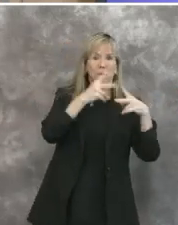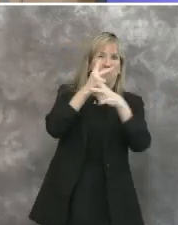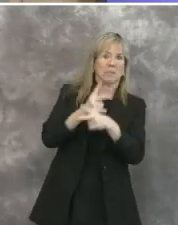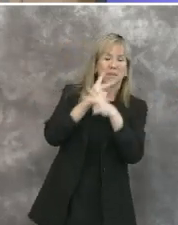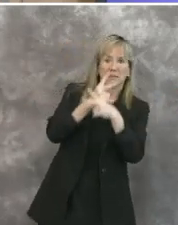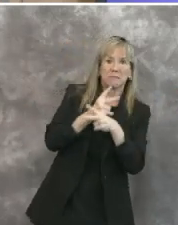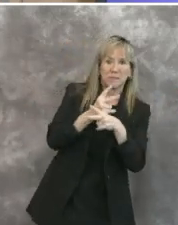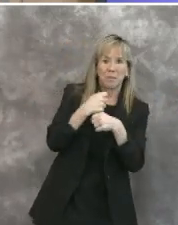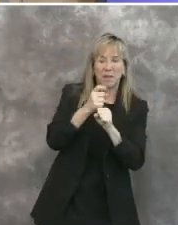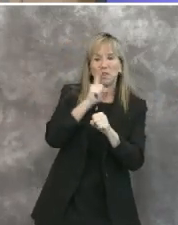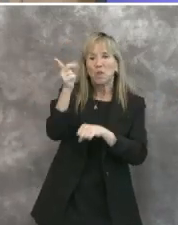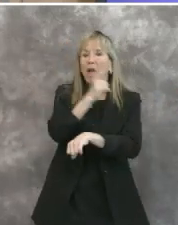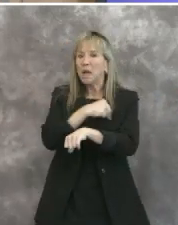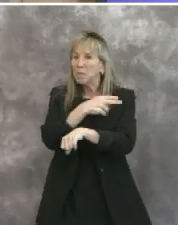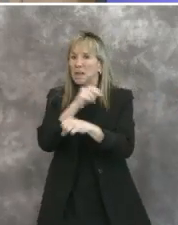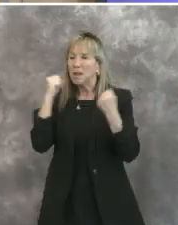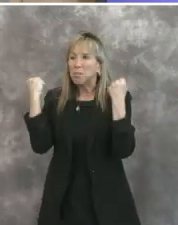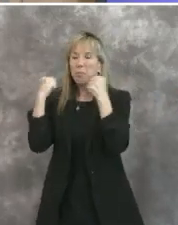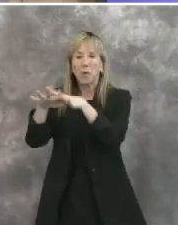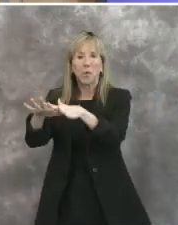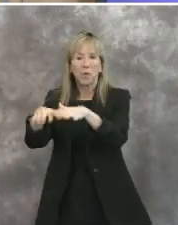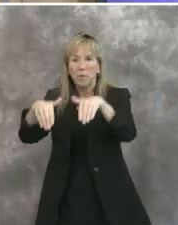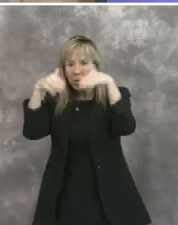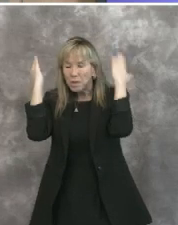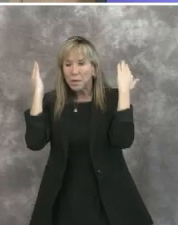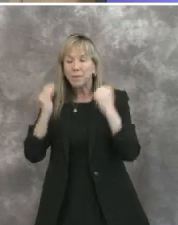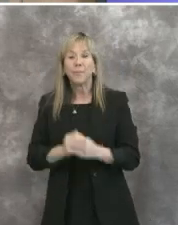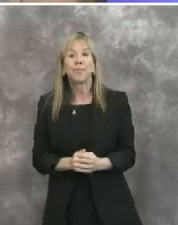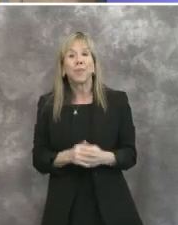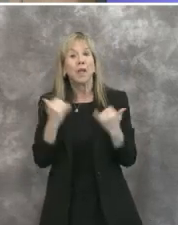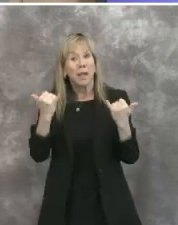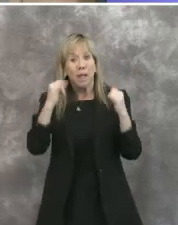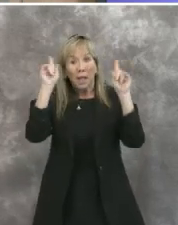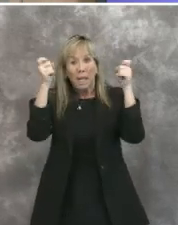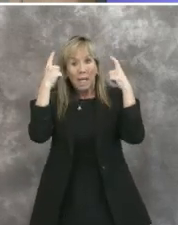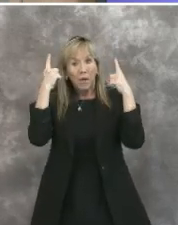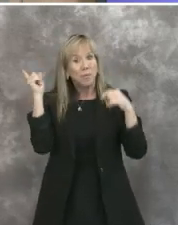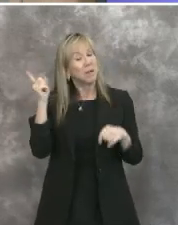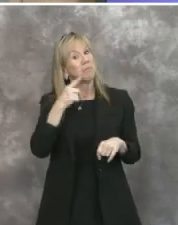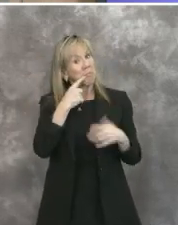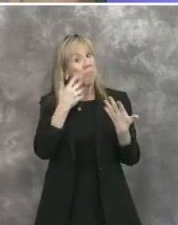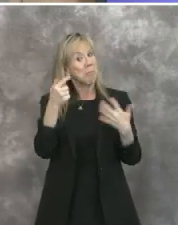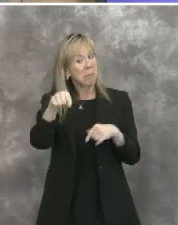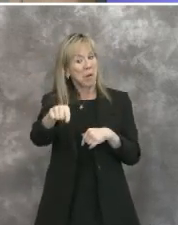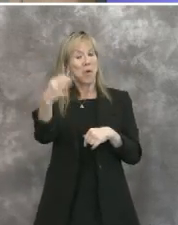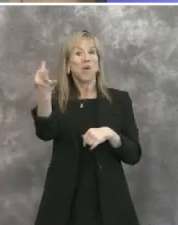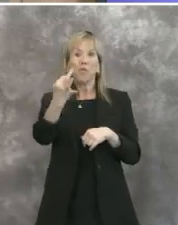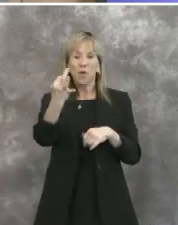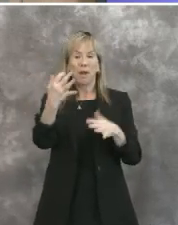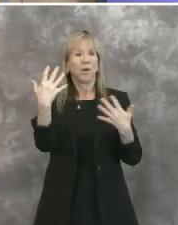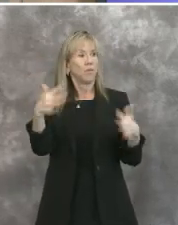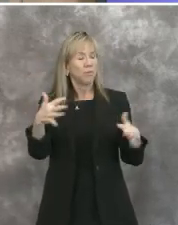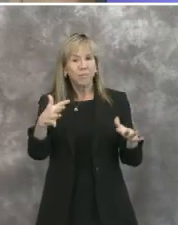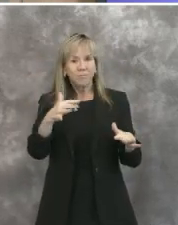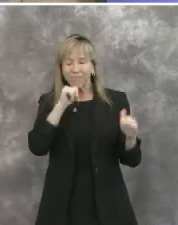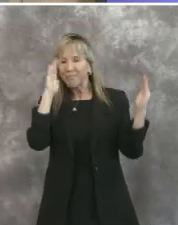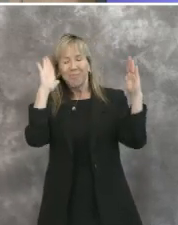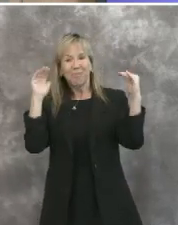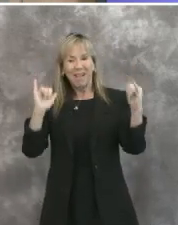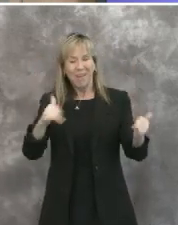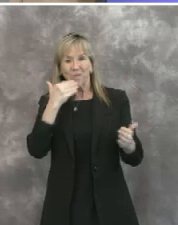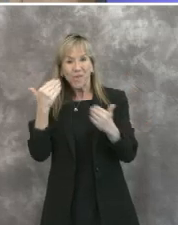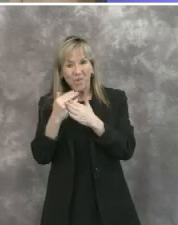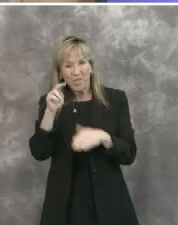governor today outlined some initial steps that he believes the state of California can take on Friday. That is incredibly good news, both for